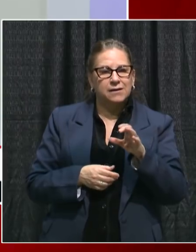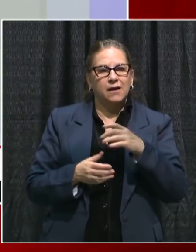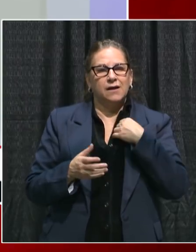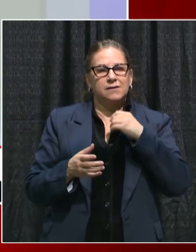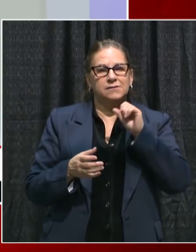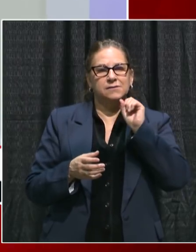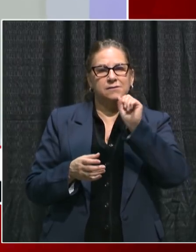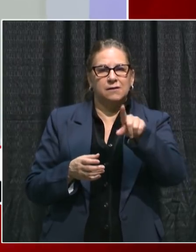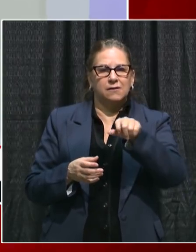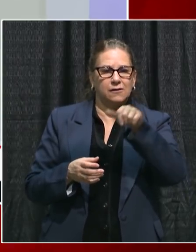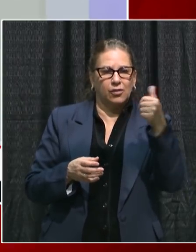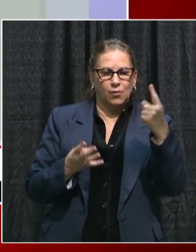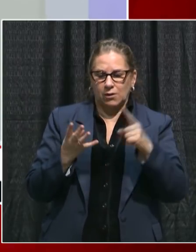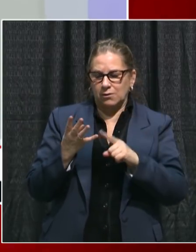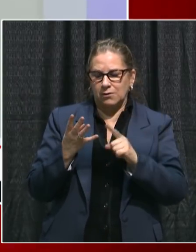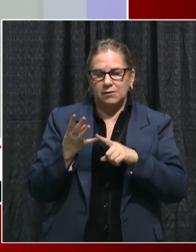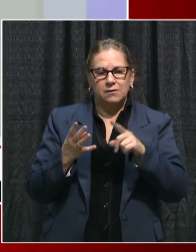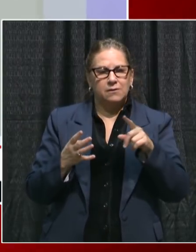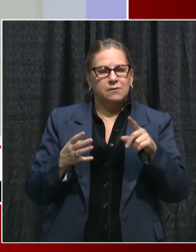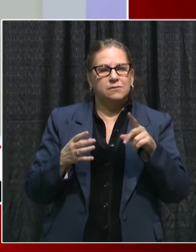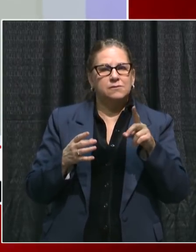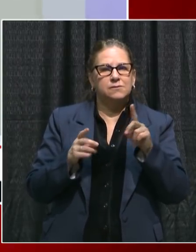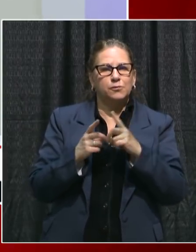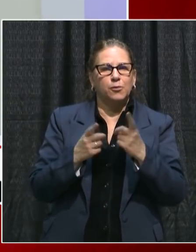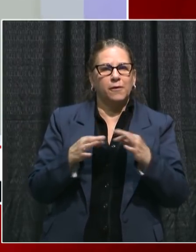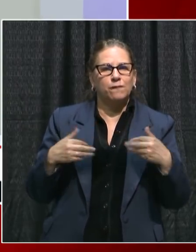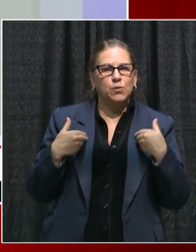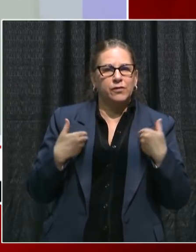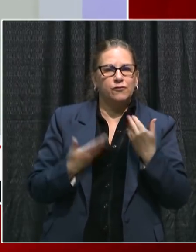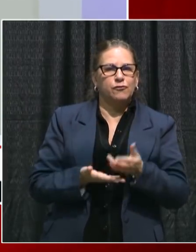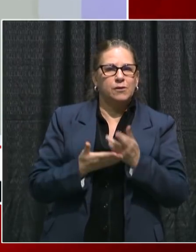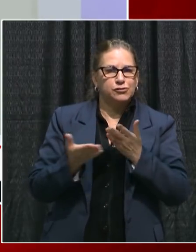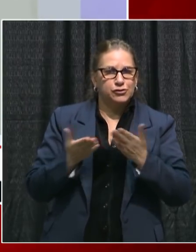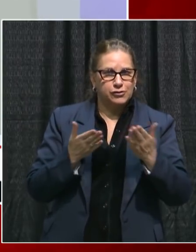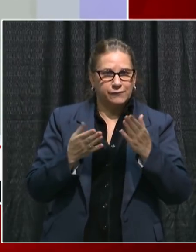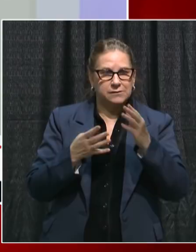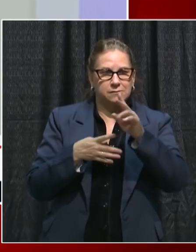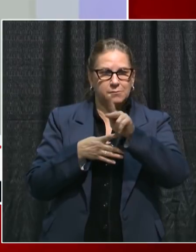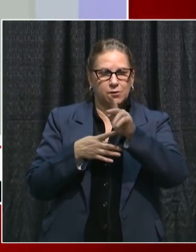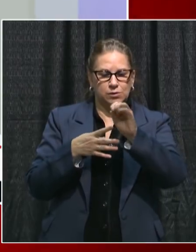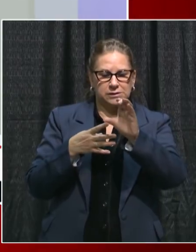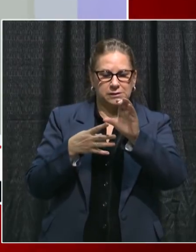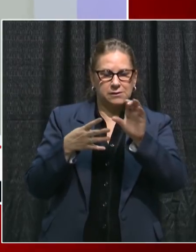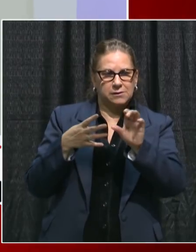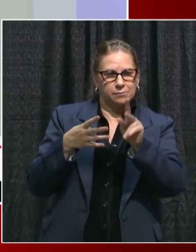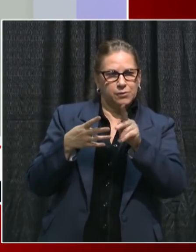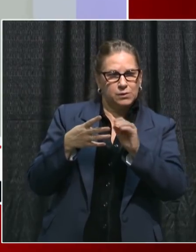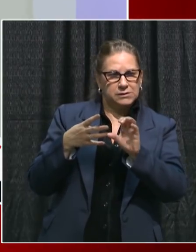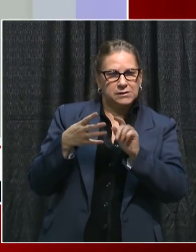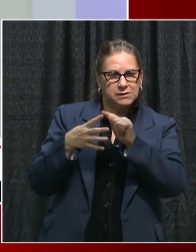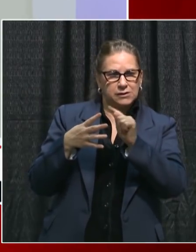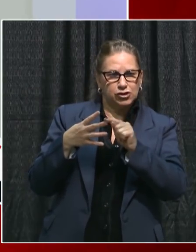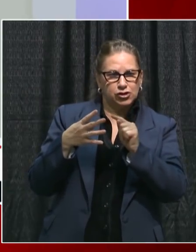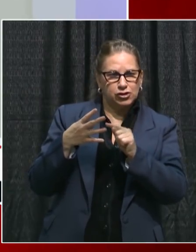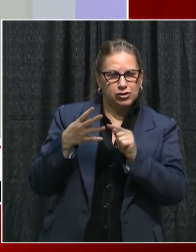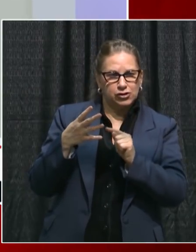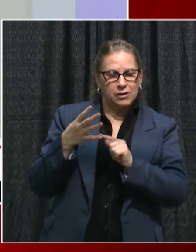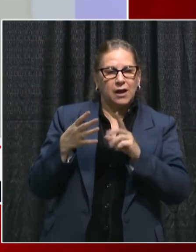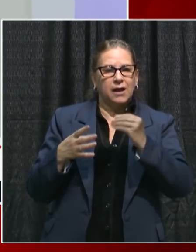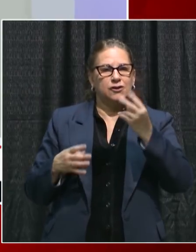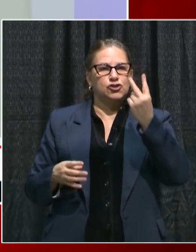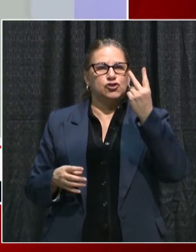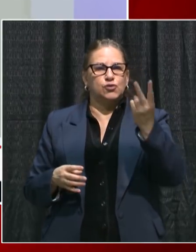DYRS. At this point, we have also deployed two to St.